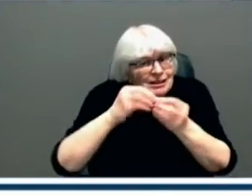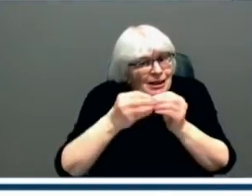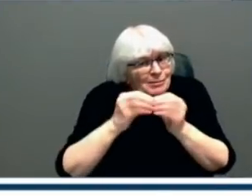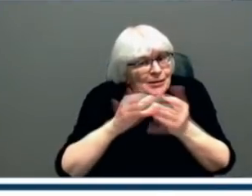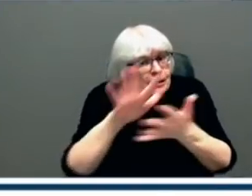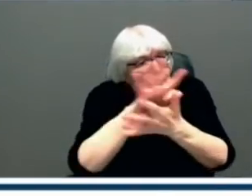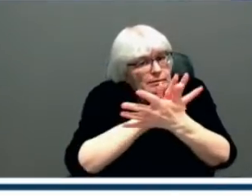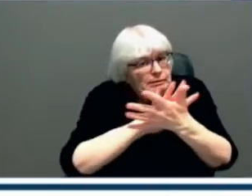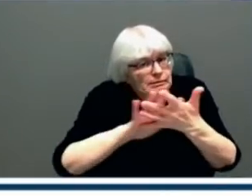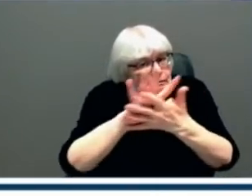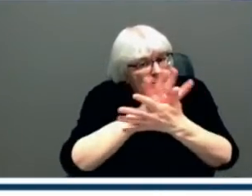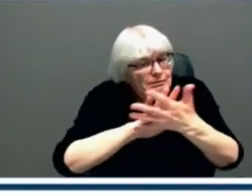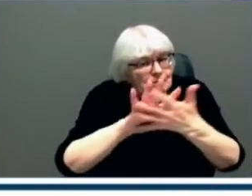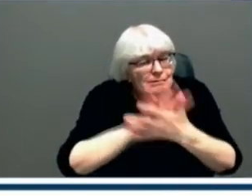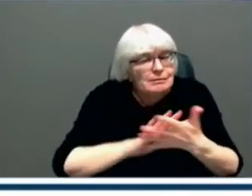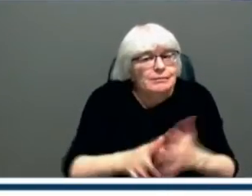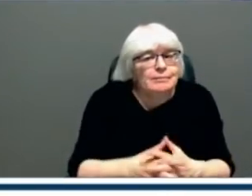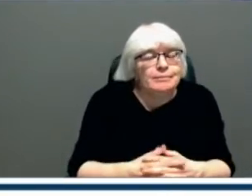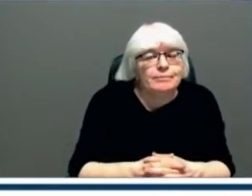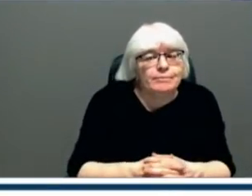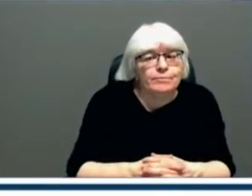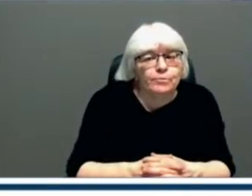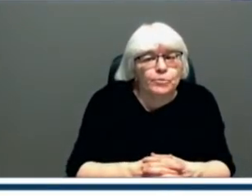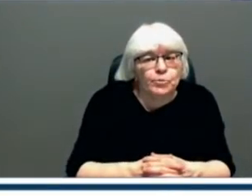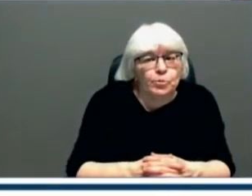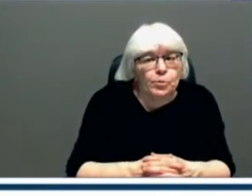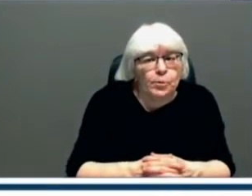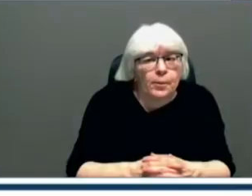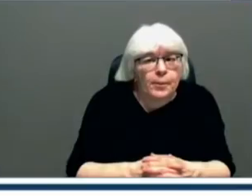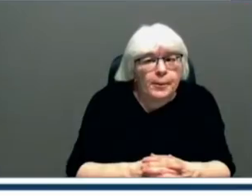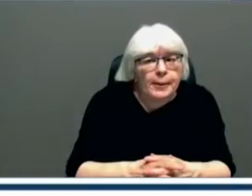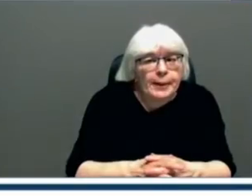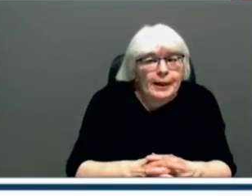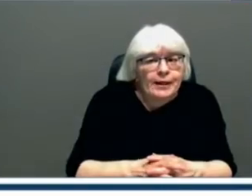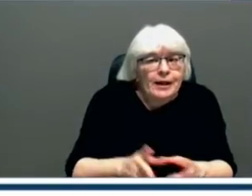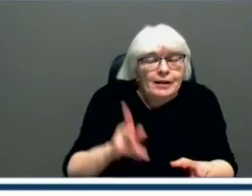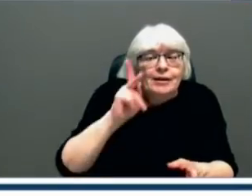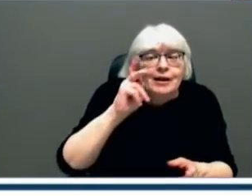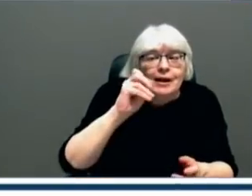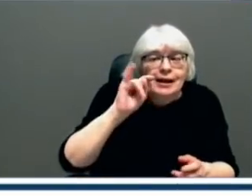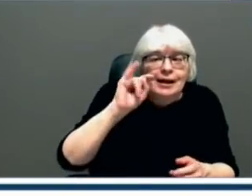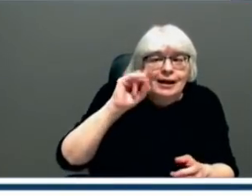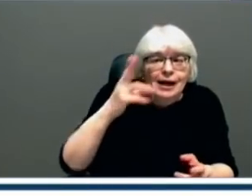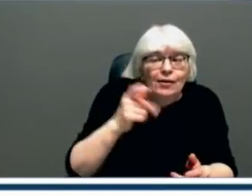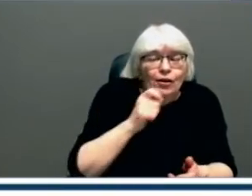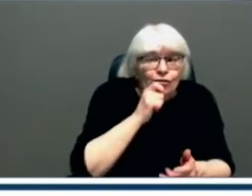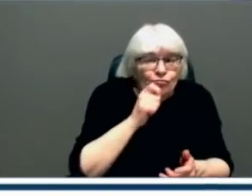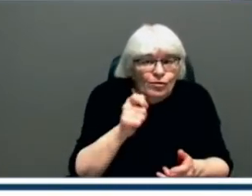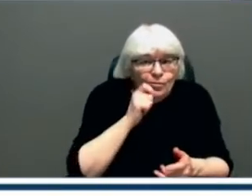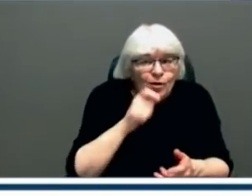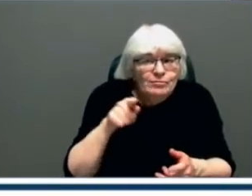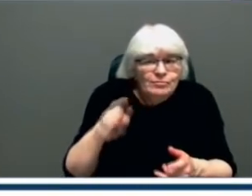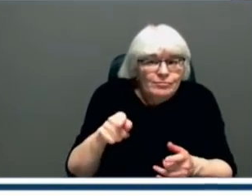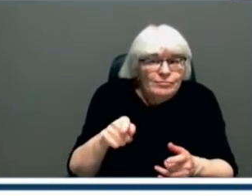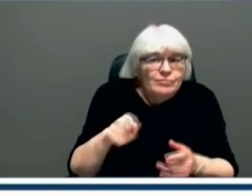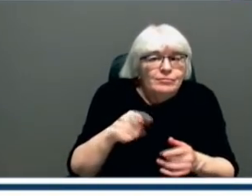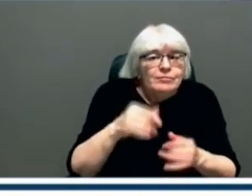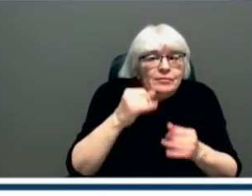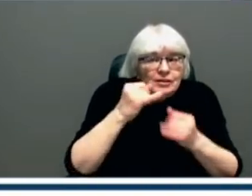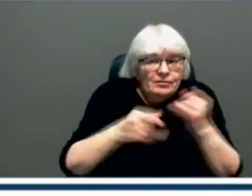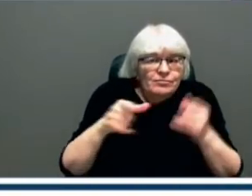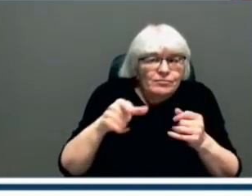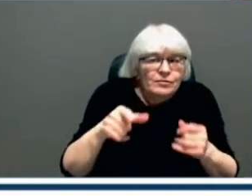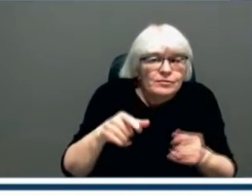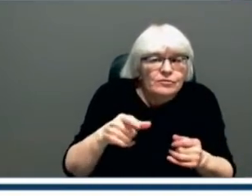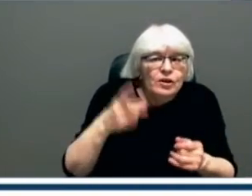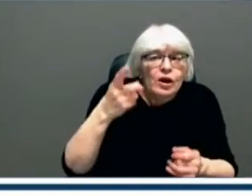final question from Keith Doucette. He's having difficulty with his mic, so I'm going to read this for him, Dr. Strang. I'm wondering if it's known whether the B2